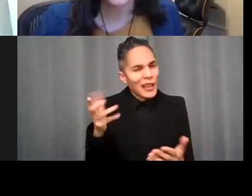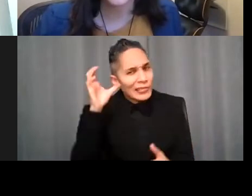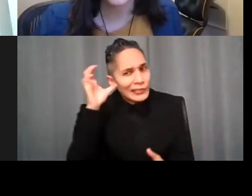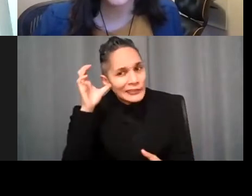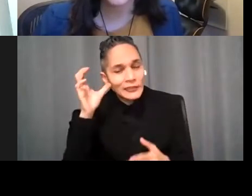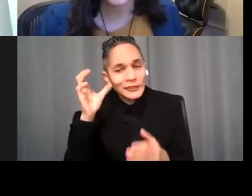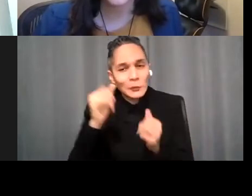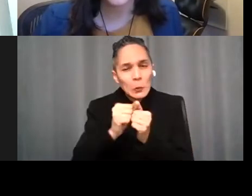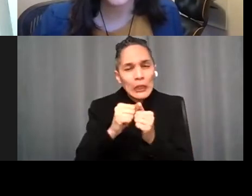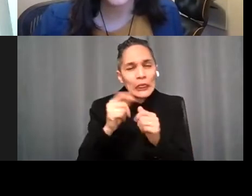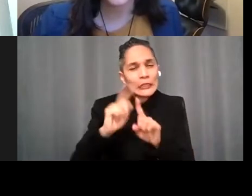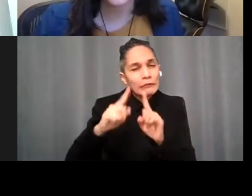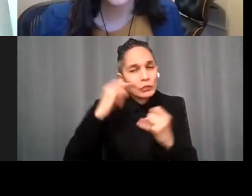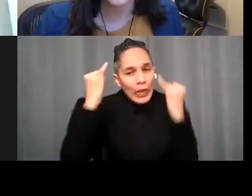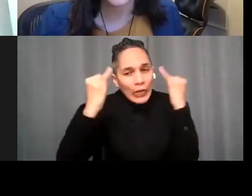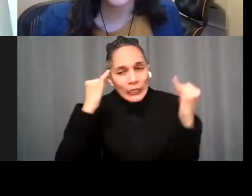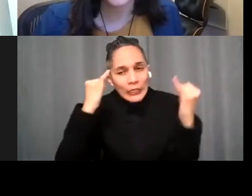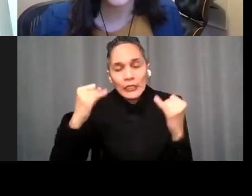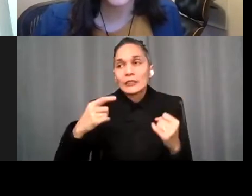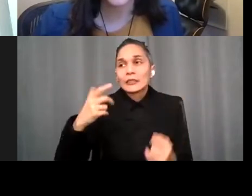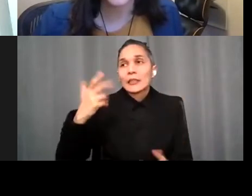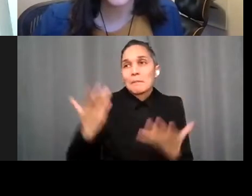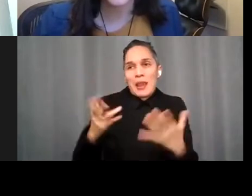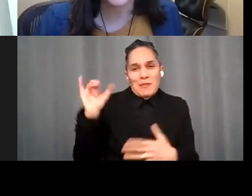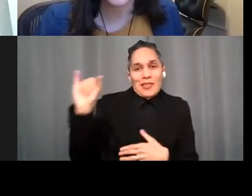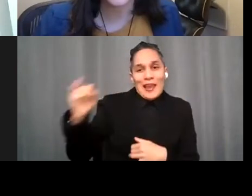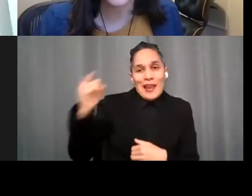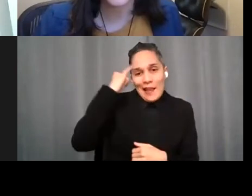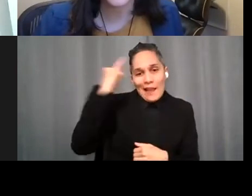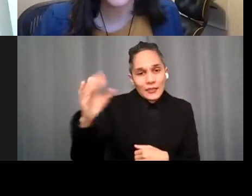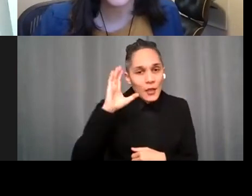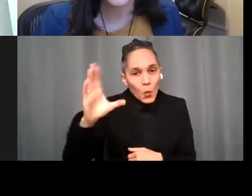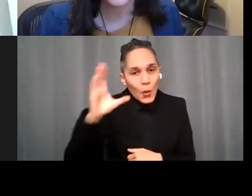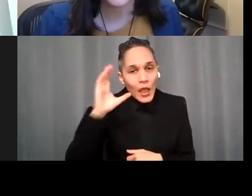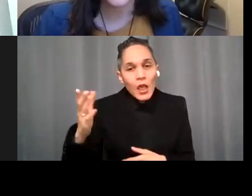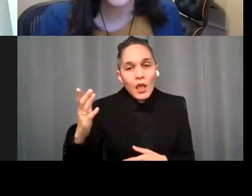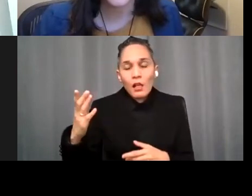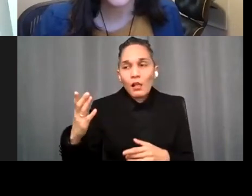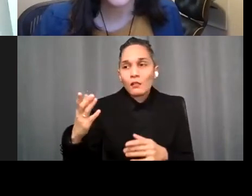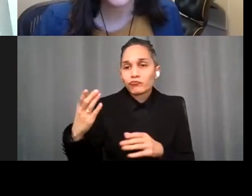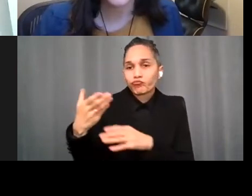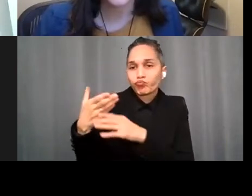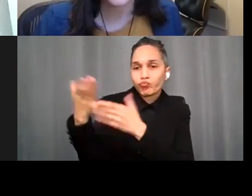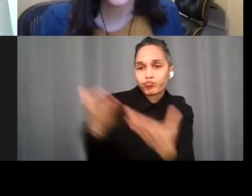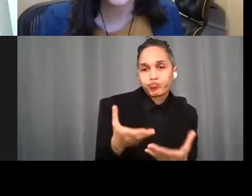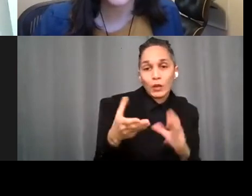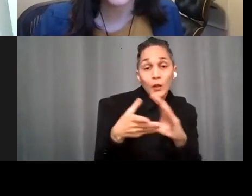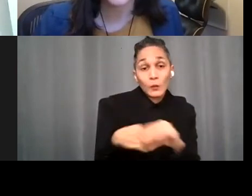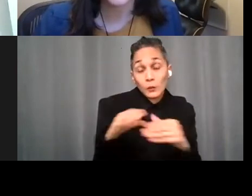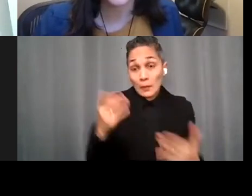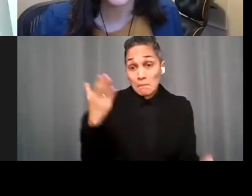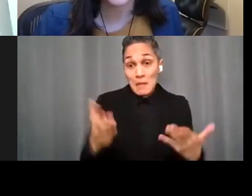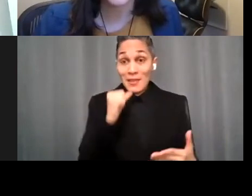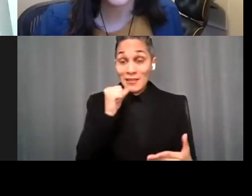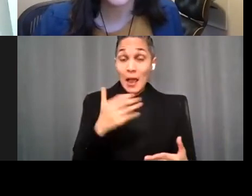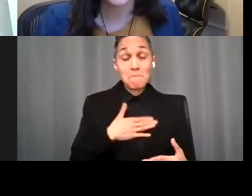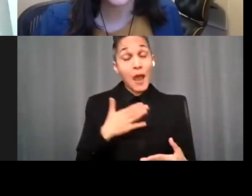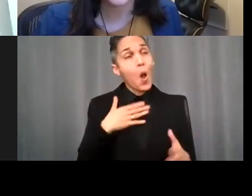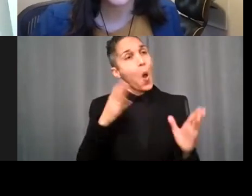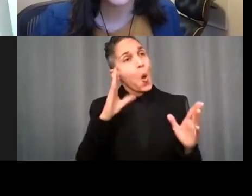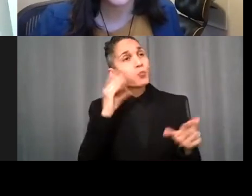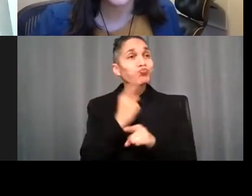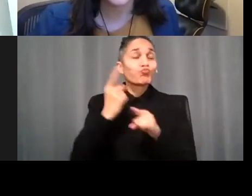an idea that's going to speak about a story that may not be, in my instance, the traditional sports